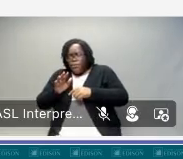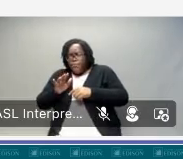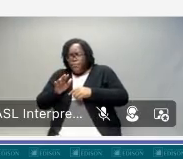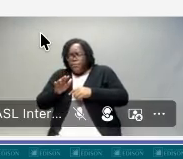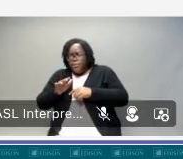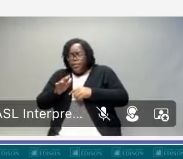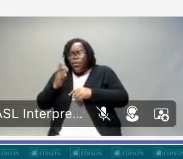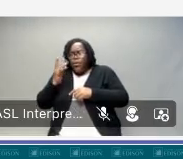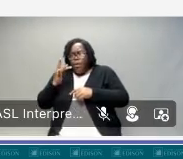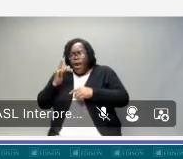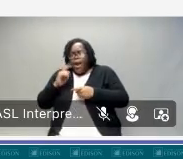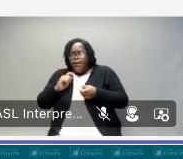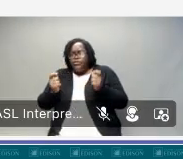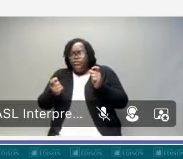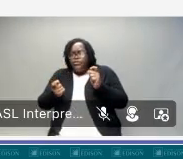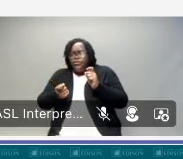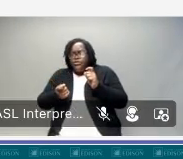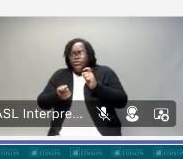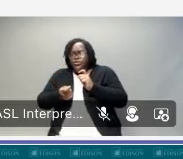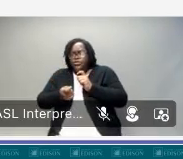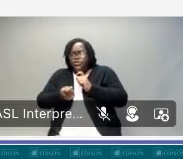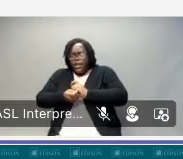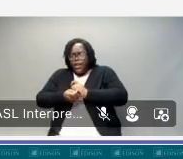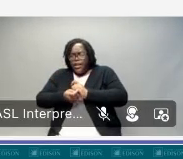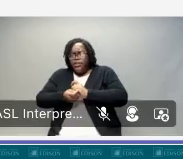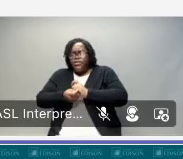Why have you changed? Why have you